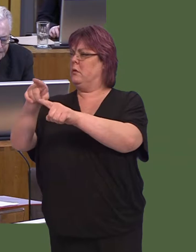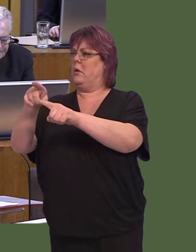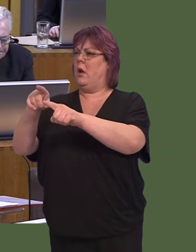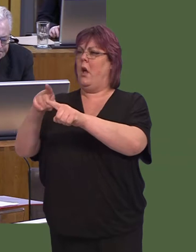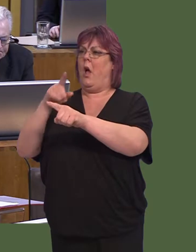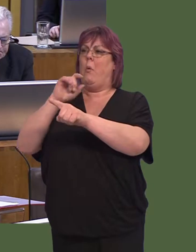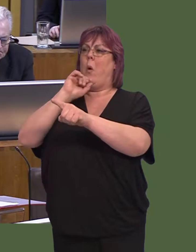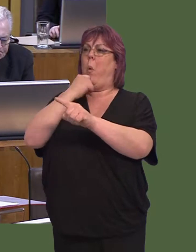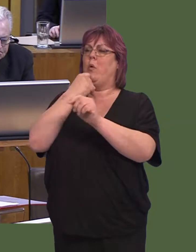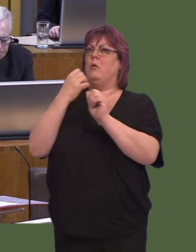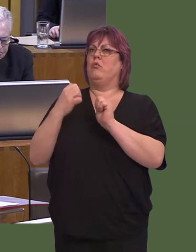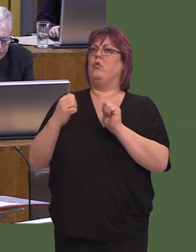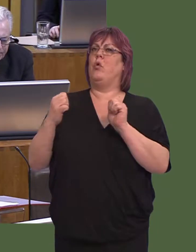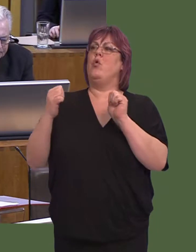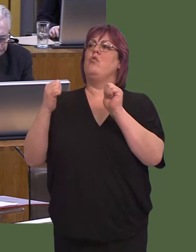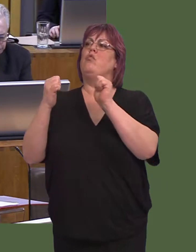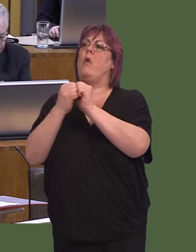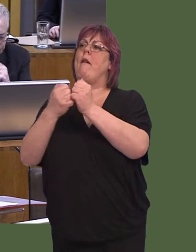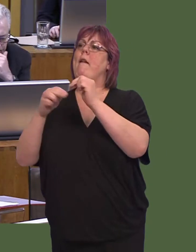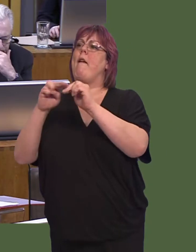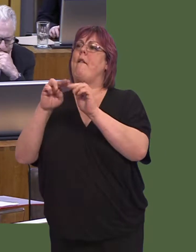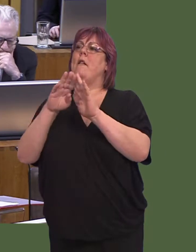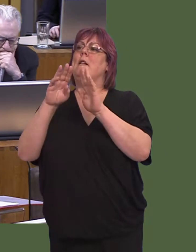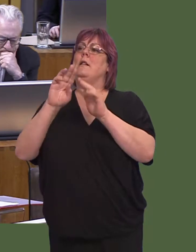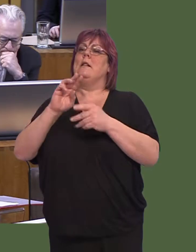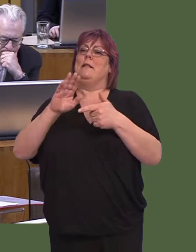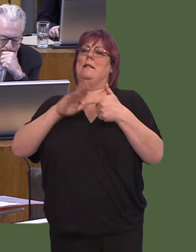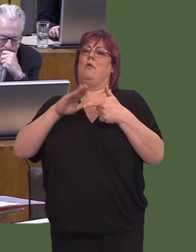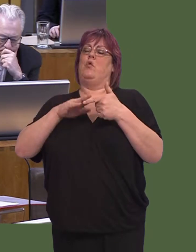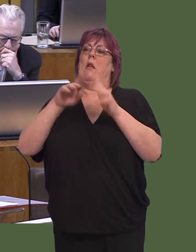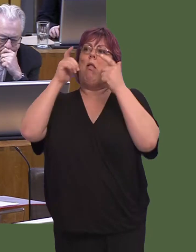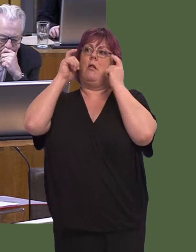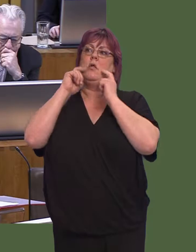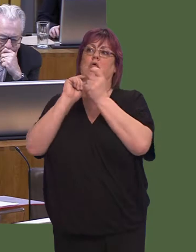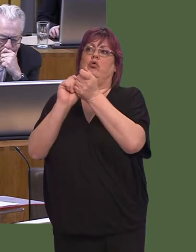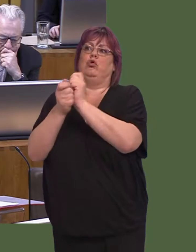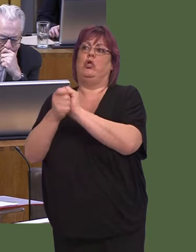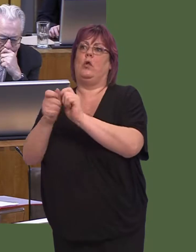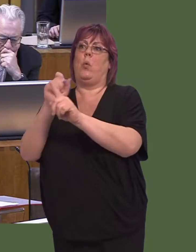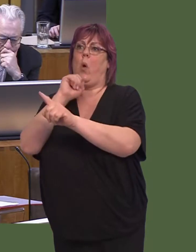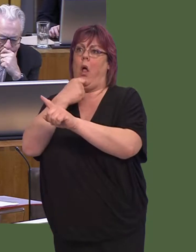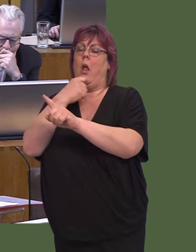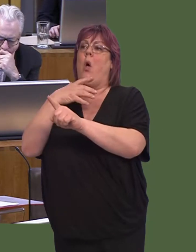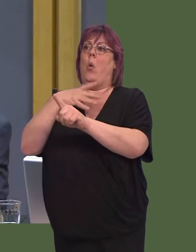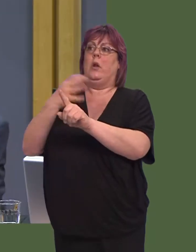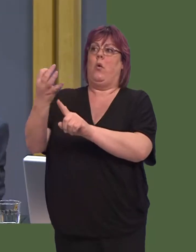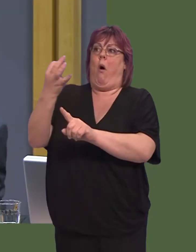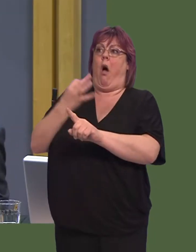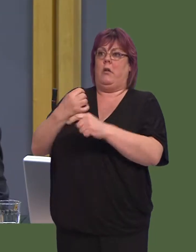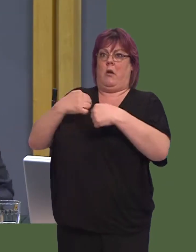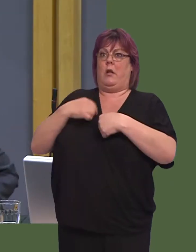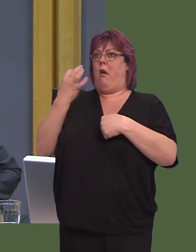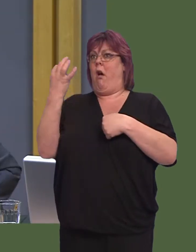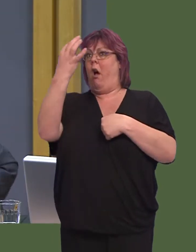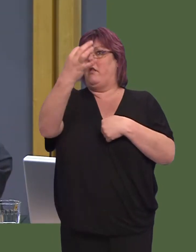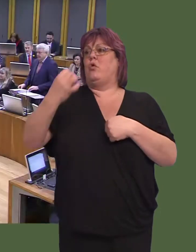hand to the government in Westminster to amend secondary legislation without any kind of by a leave or permission